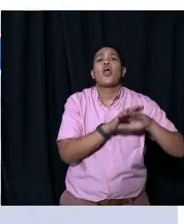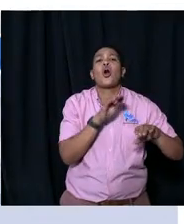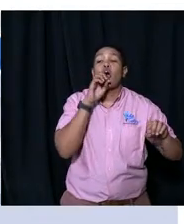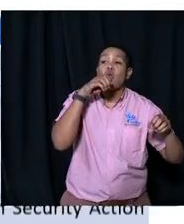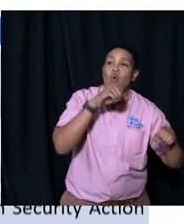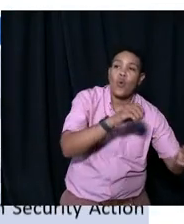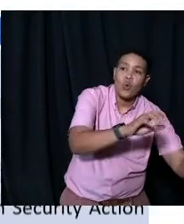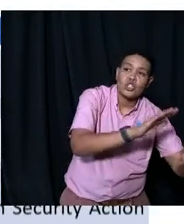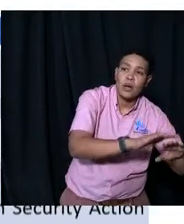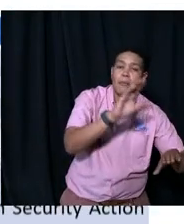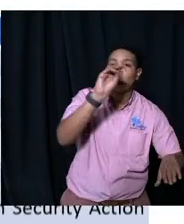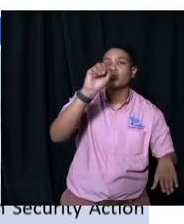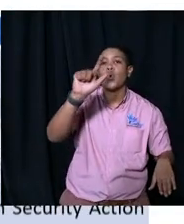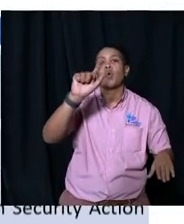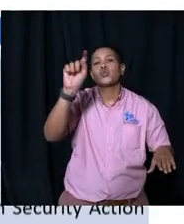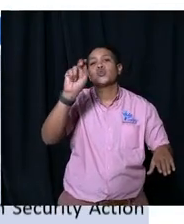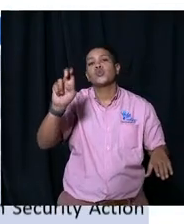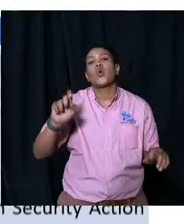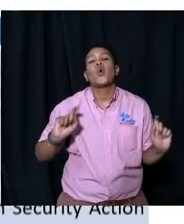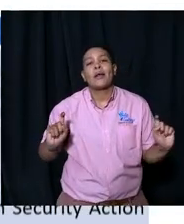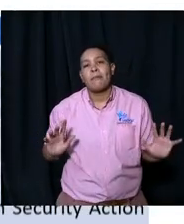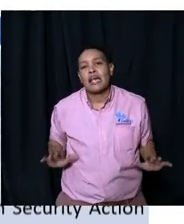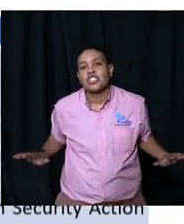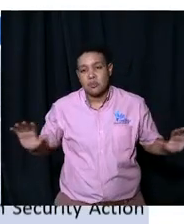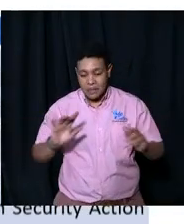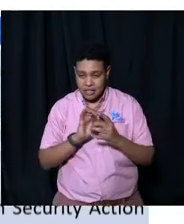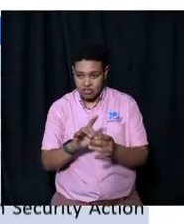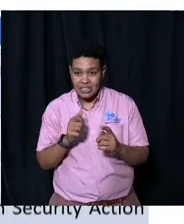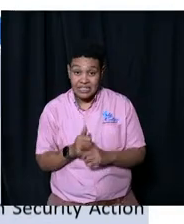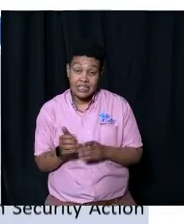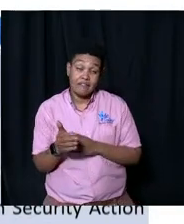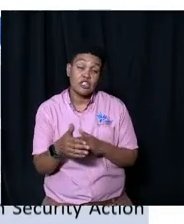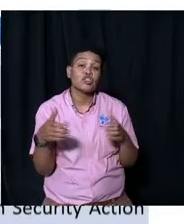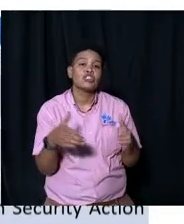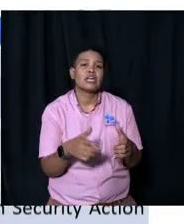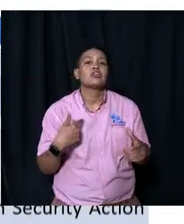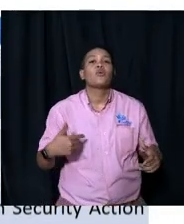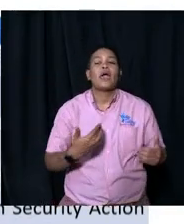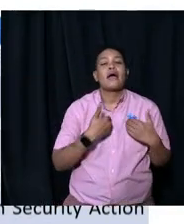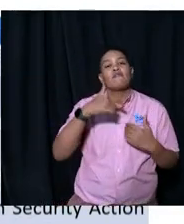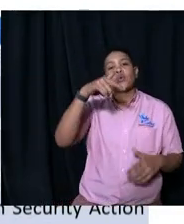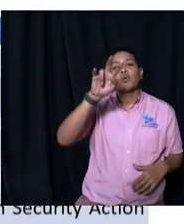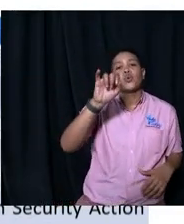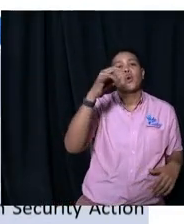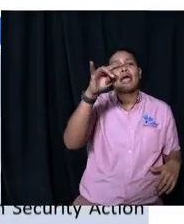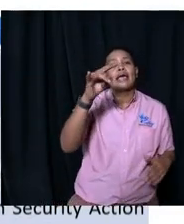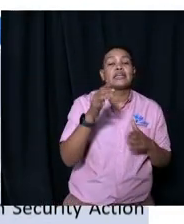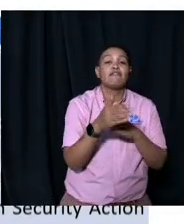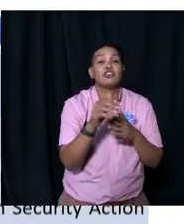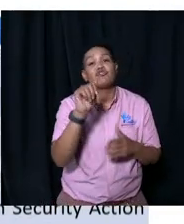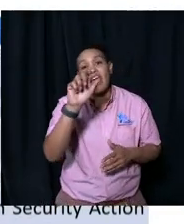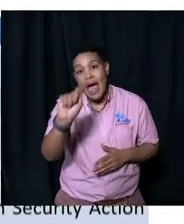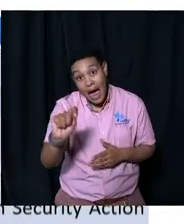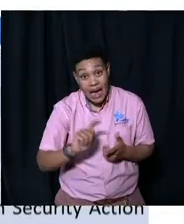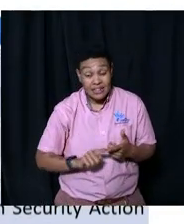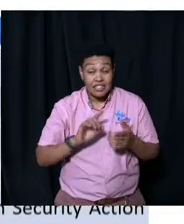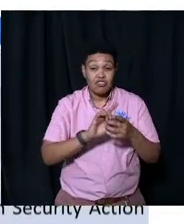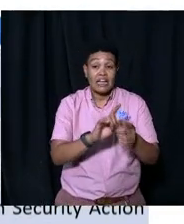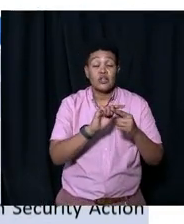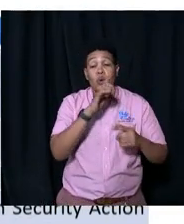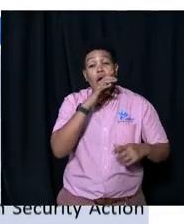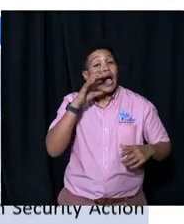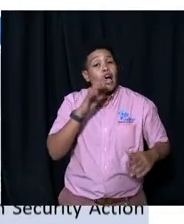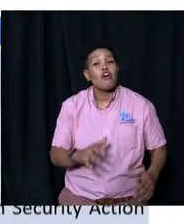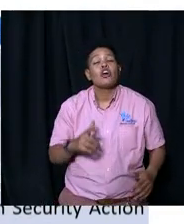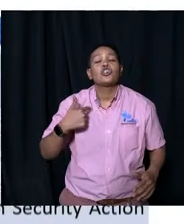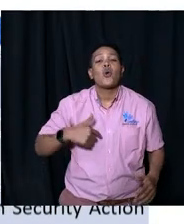and coastal zone management. In the fishery sector, we have a 2018 Fisheries Act. In terms of